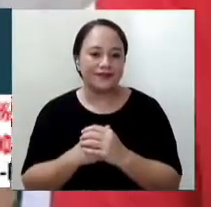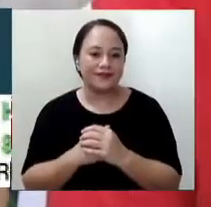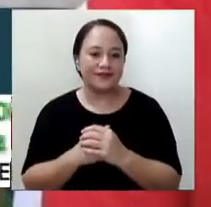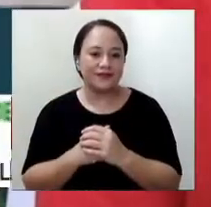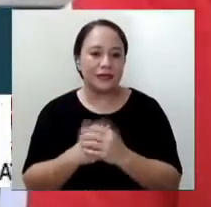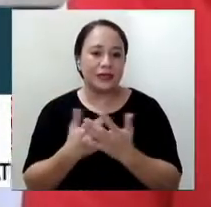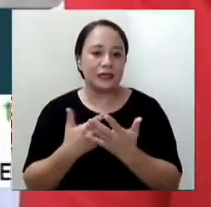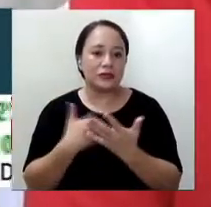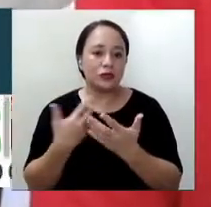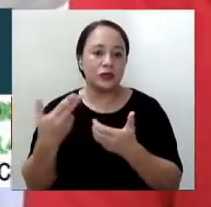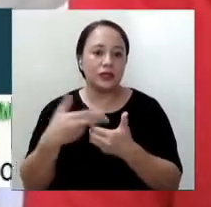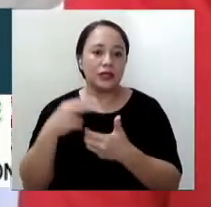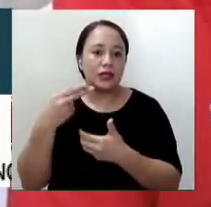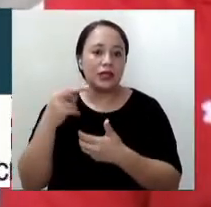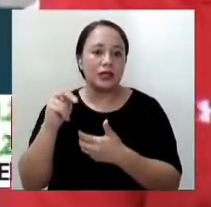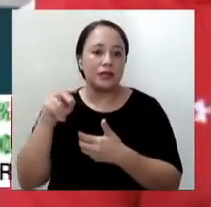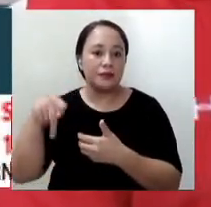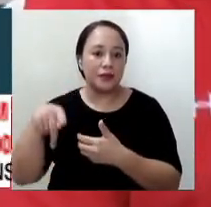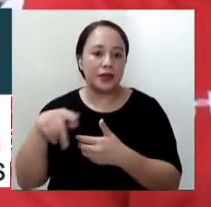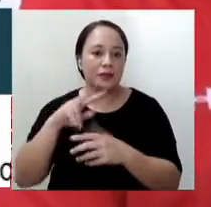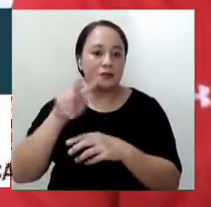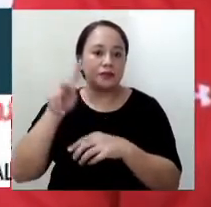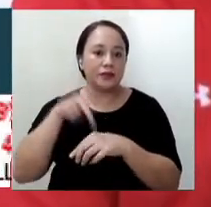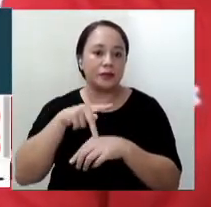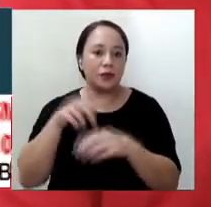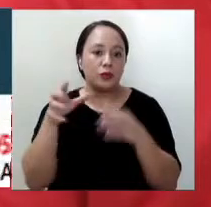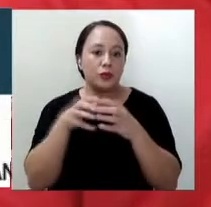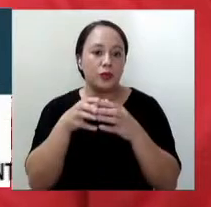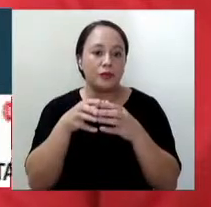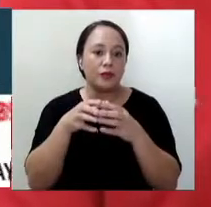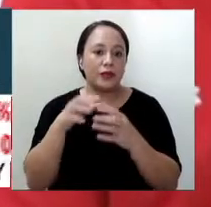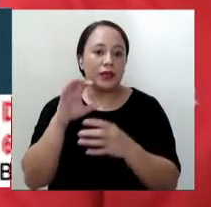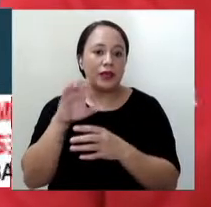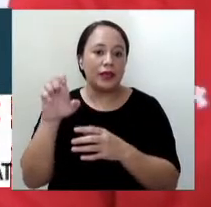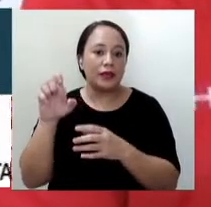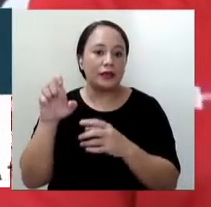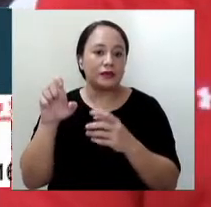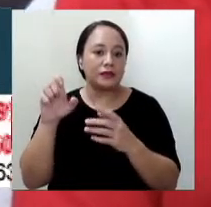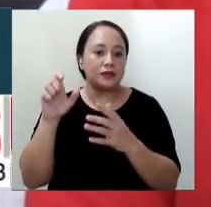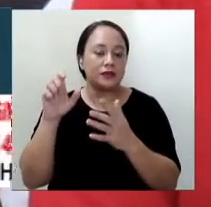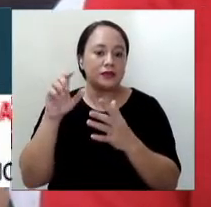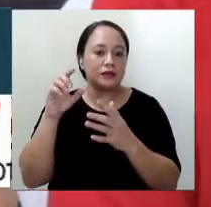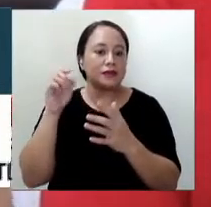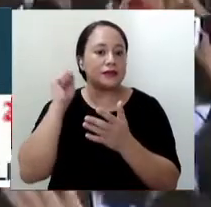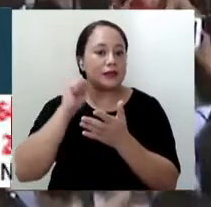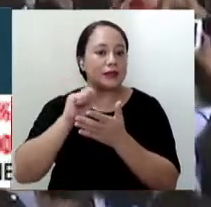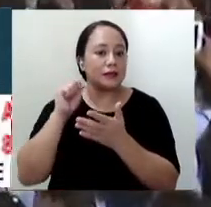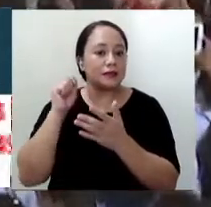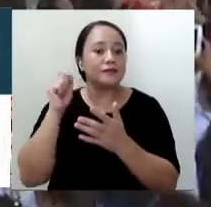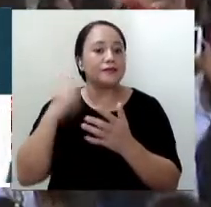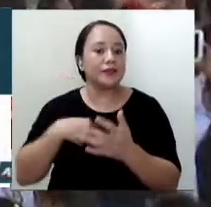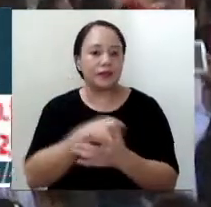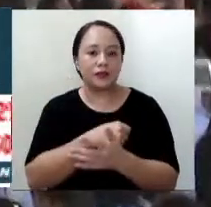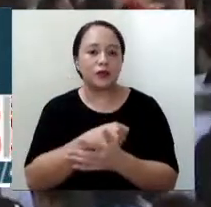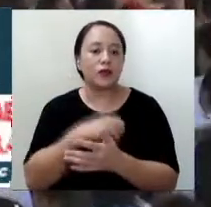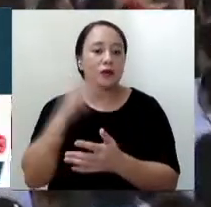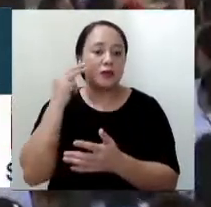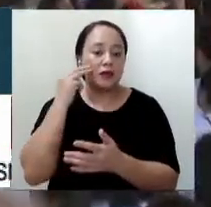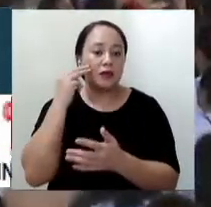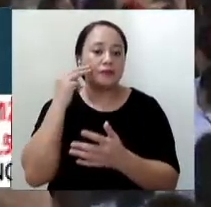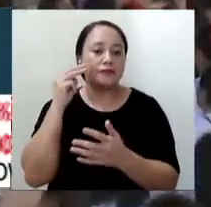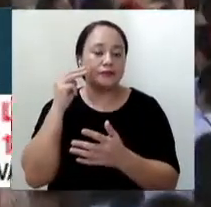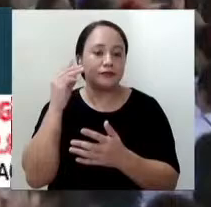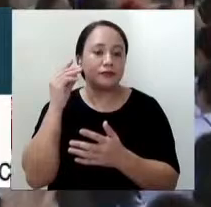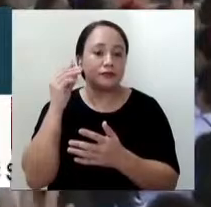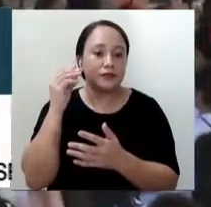Also set to join HNP, the People's Reform Party of the late Senator Miriam Defensor Santiago, the National Unity Party